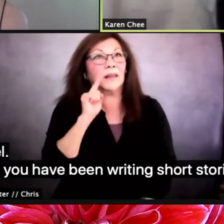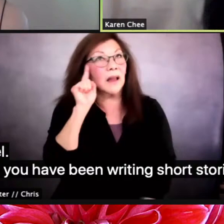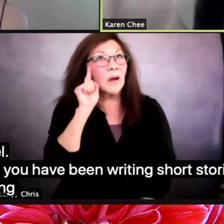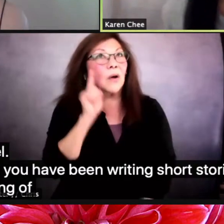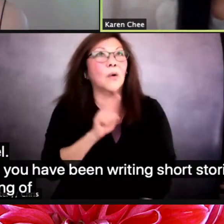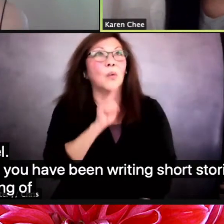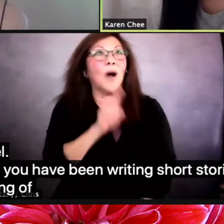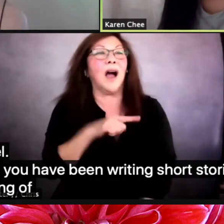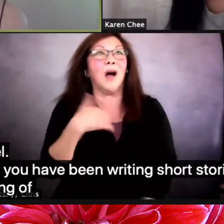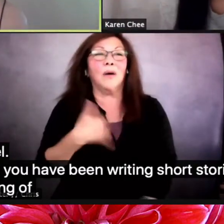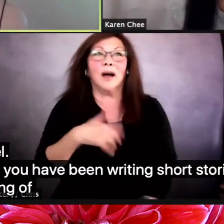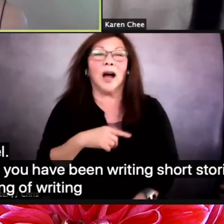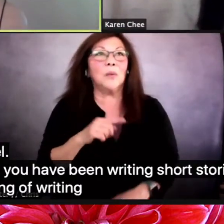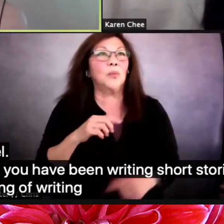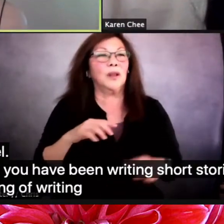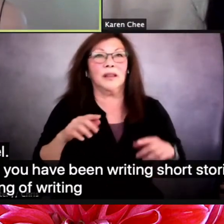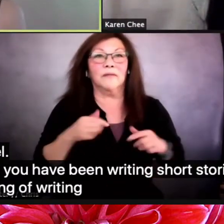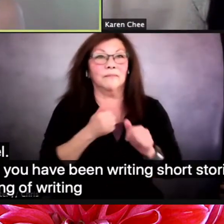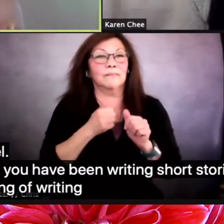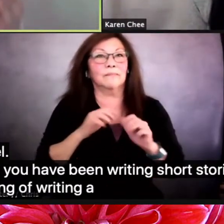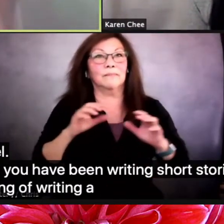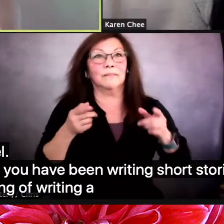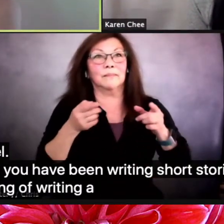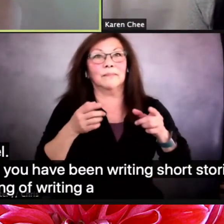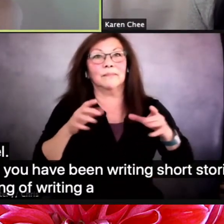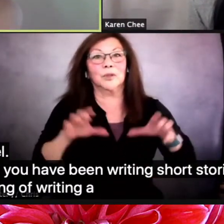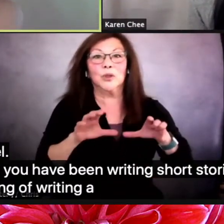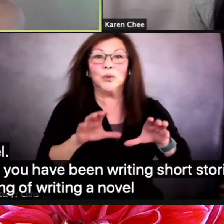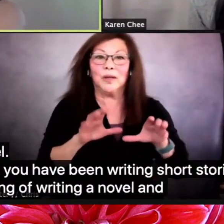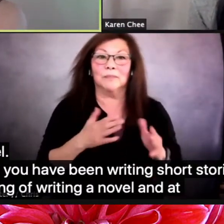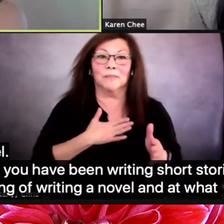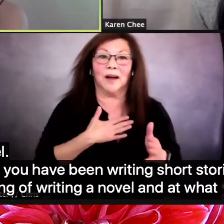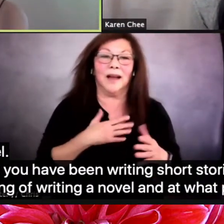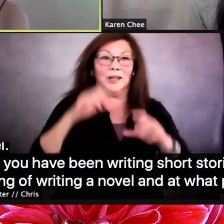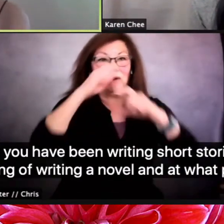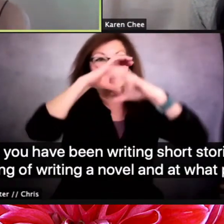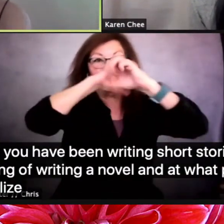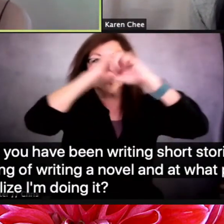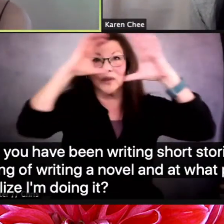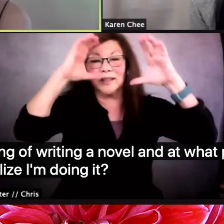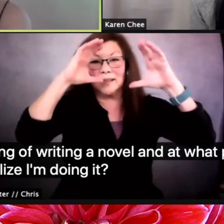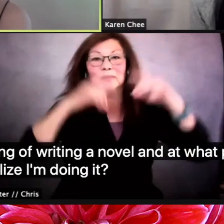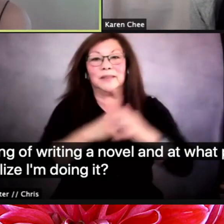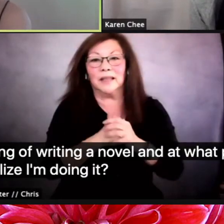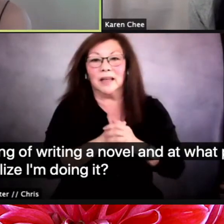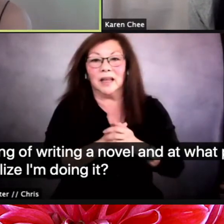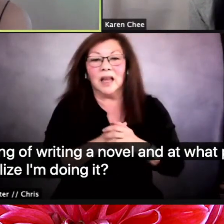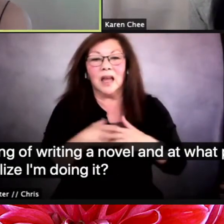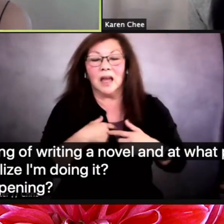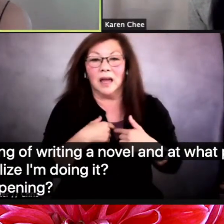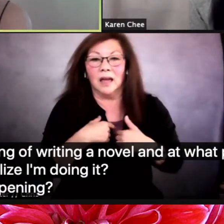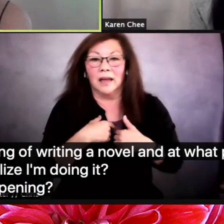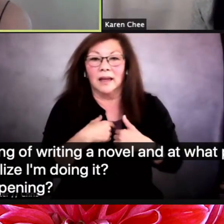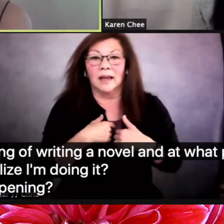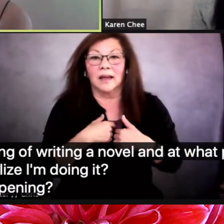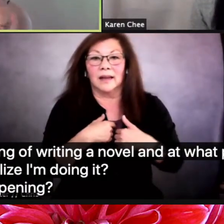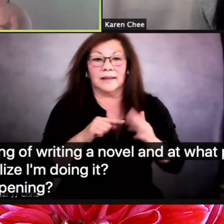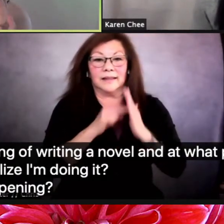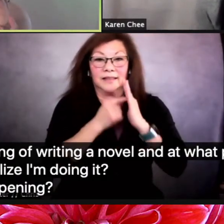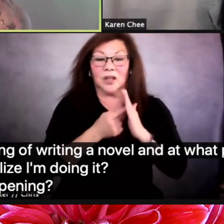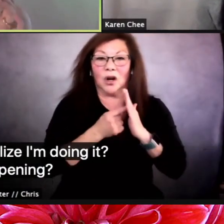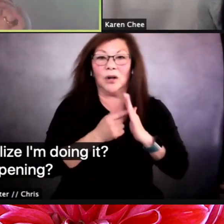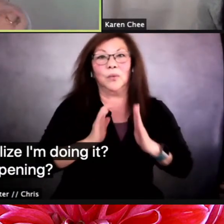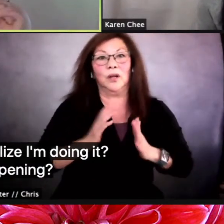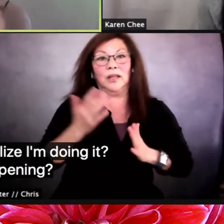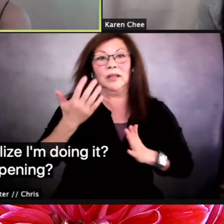happening. so I have a drawer novel that I wrote before this one, like way, way too early in my life. That's just like